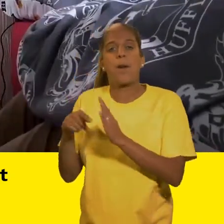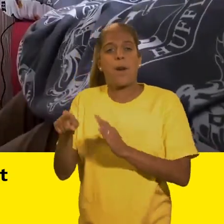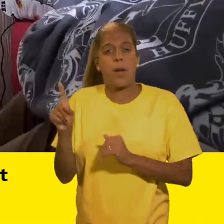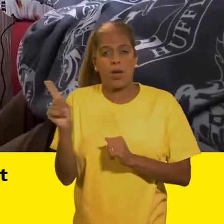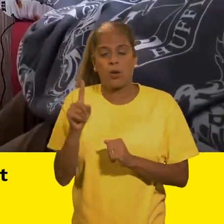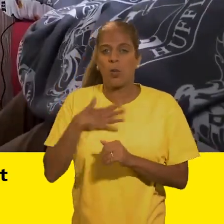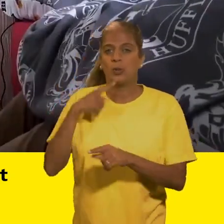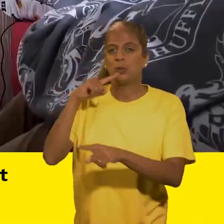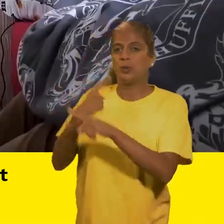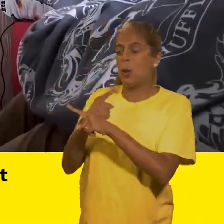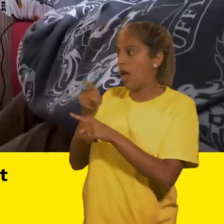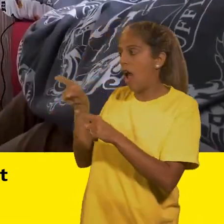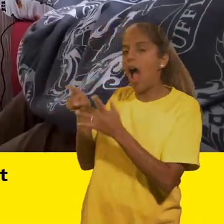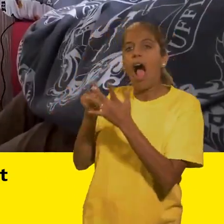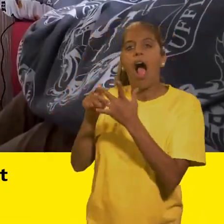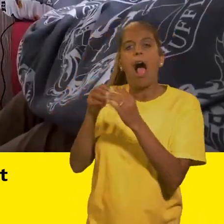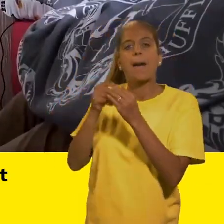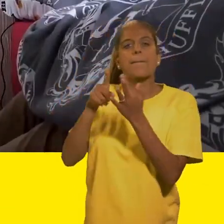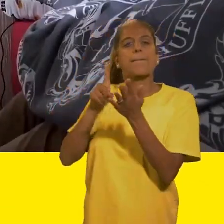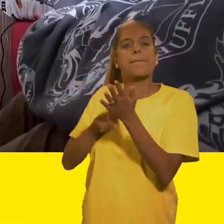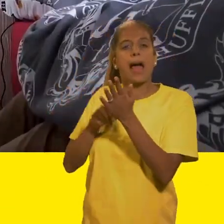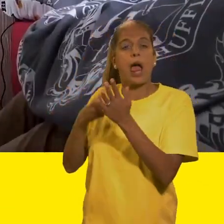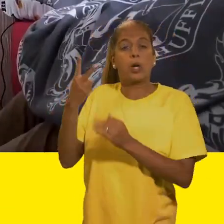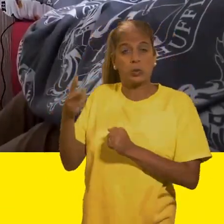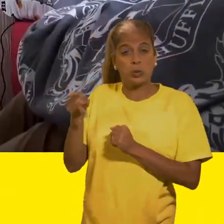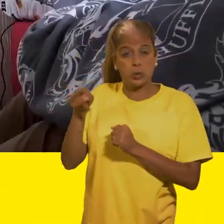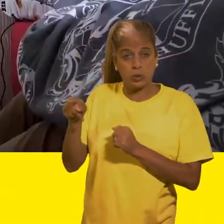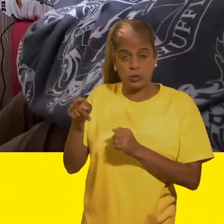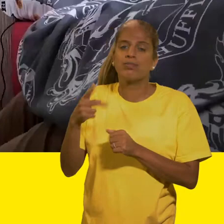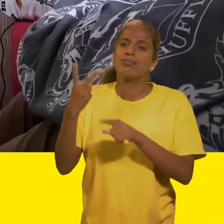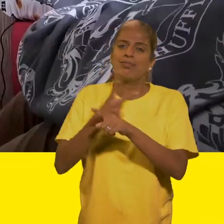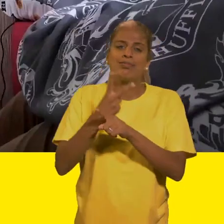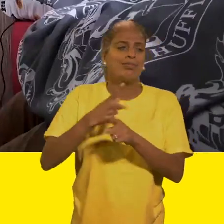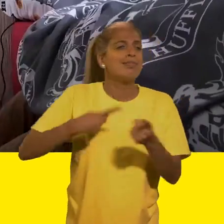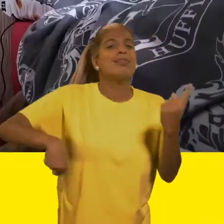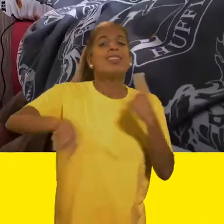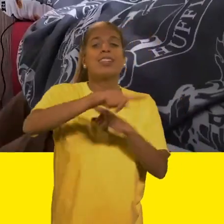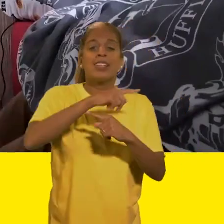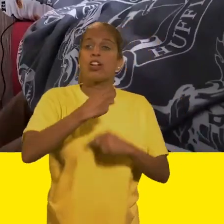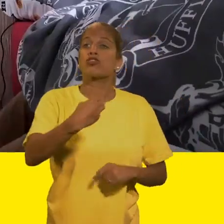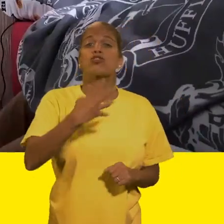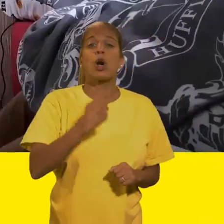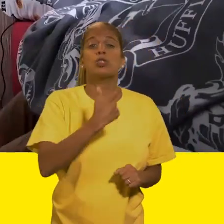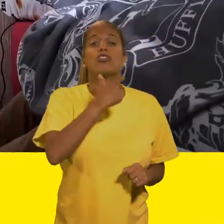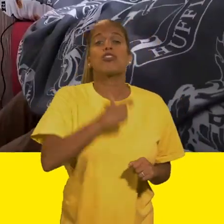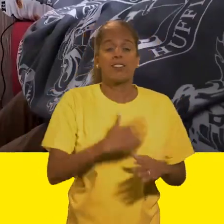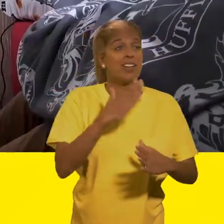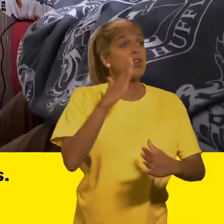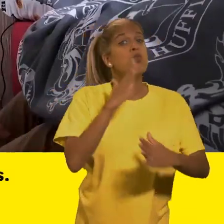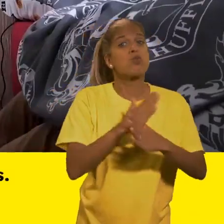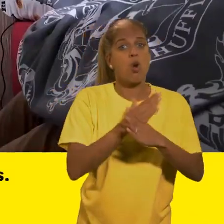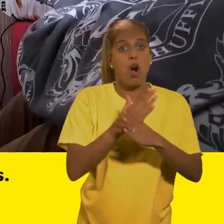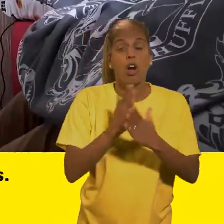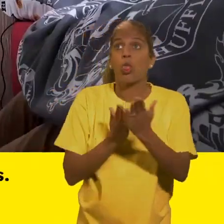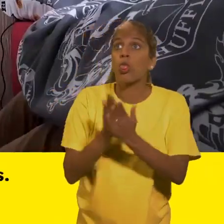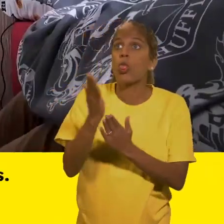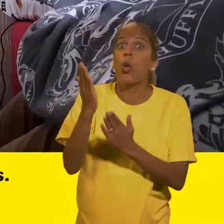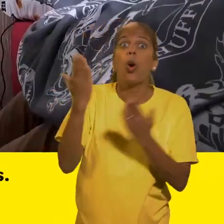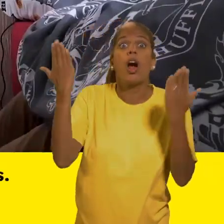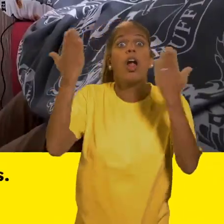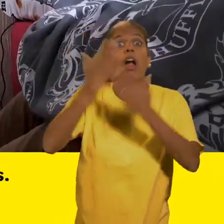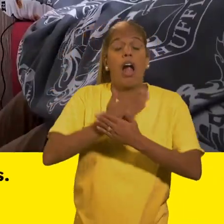want to talk about is this thing, the iBell 2. So often with being a radiographer, I'm on call a